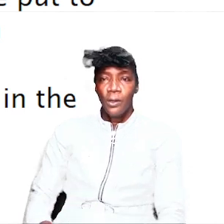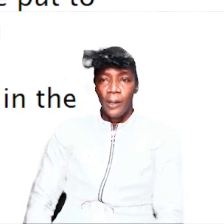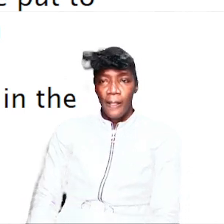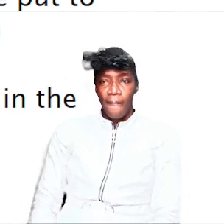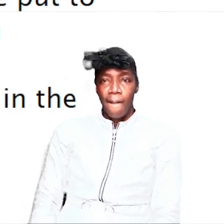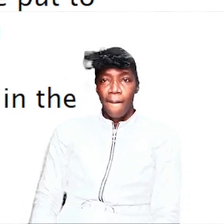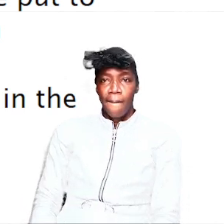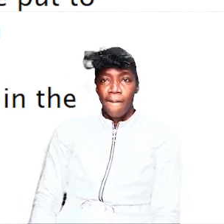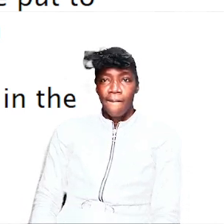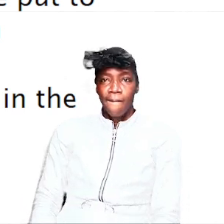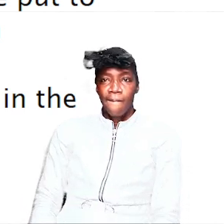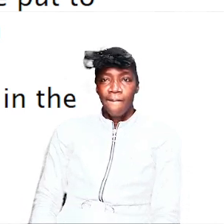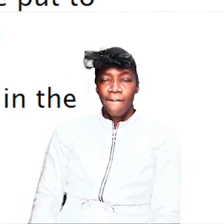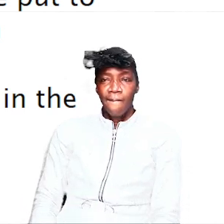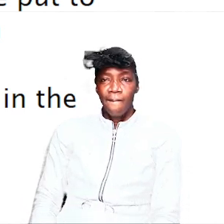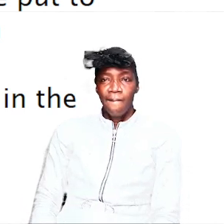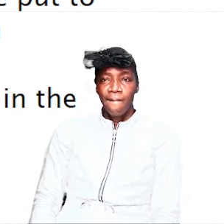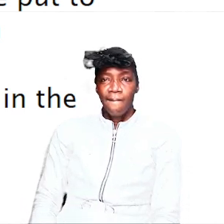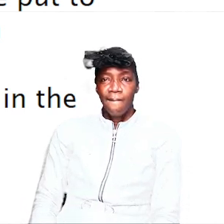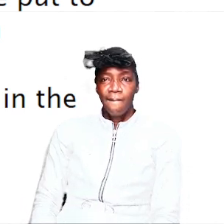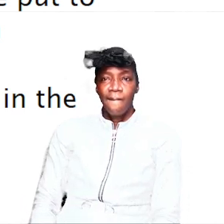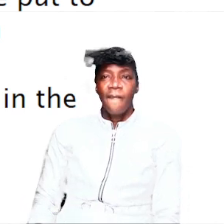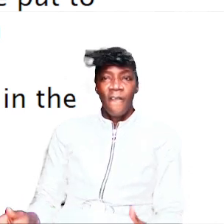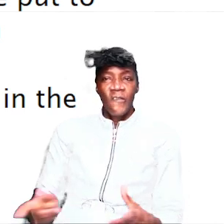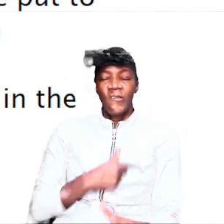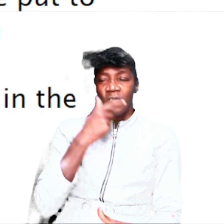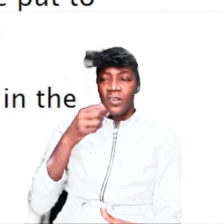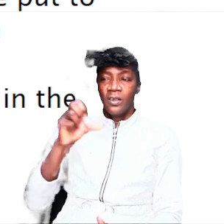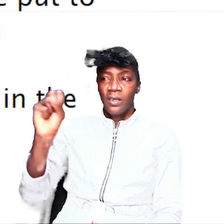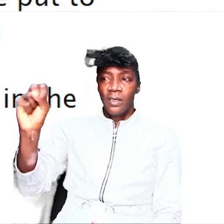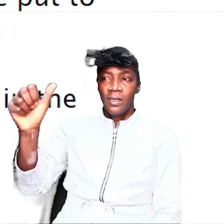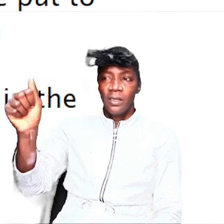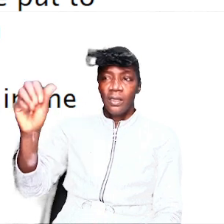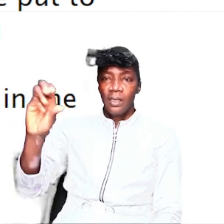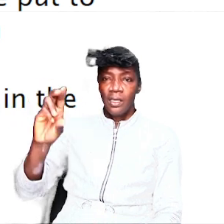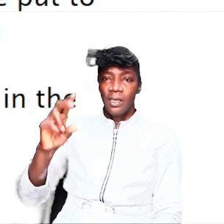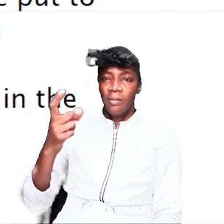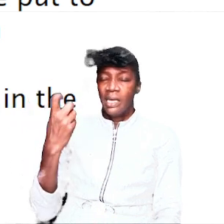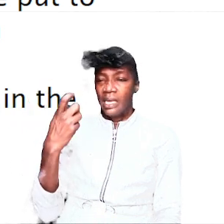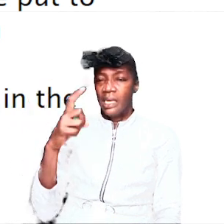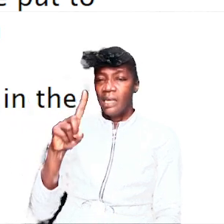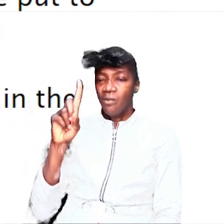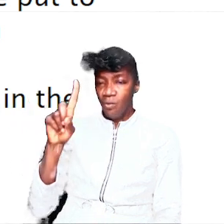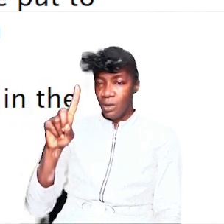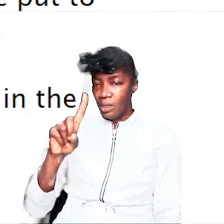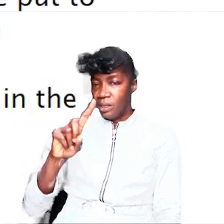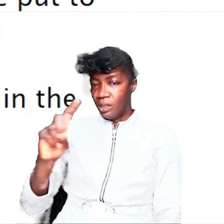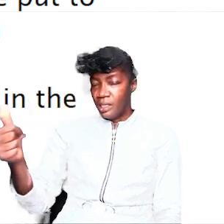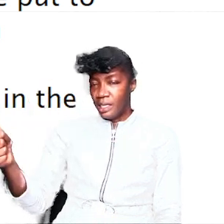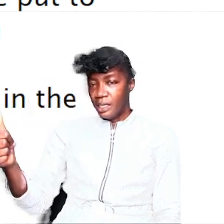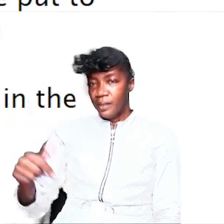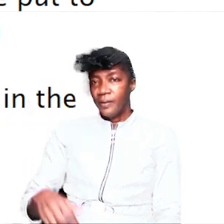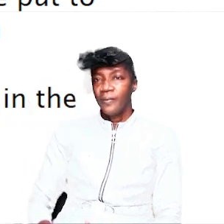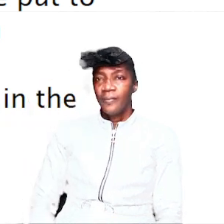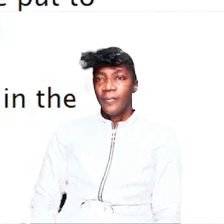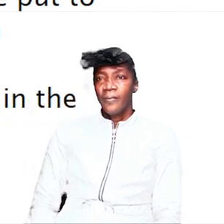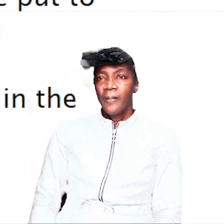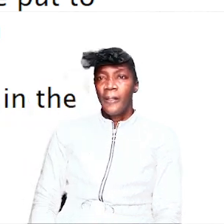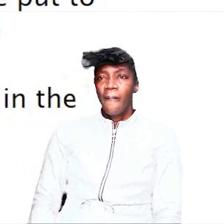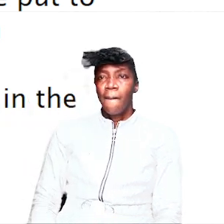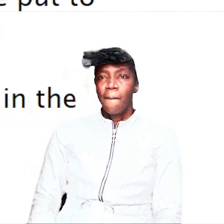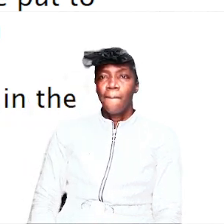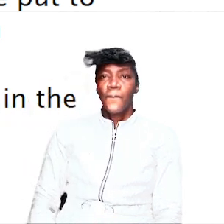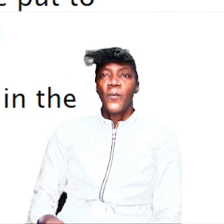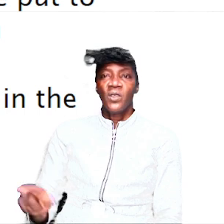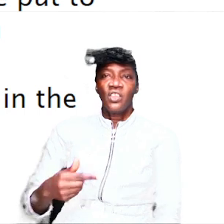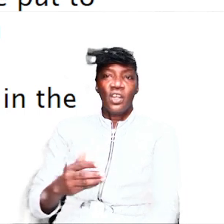So when we also mention 1 Samuel 11, 1 to 10, which talks about Saul's initial success as king, after the